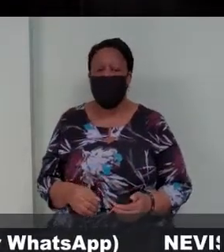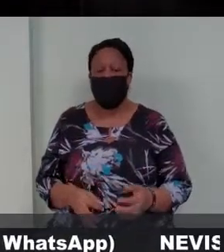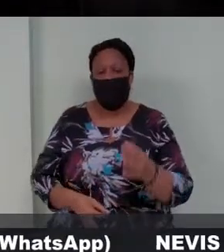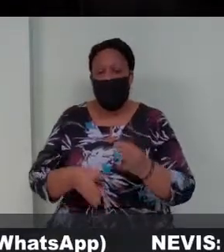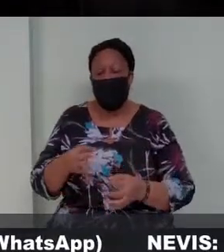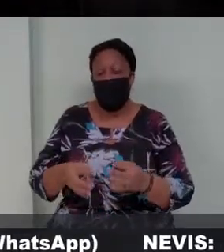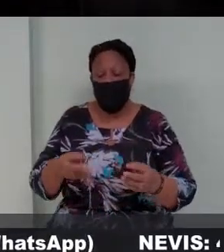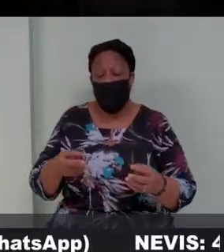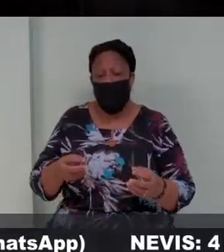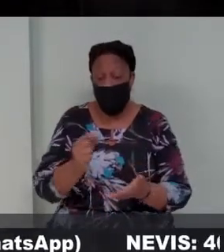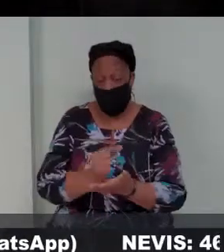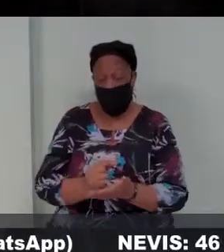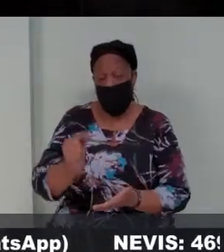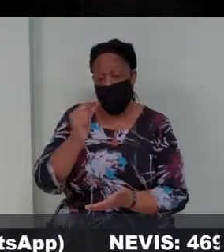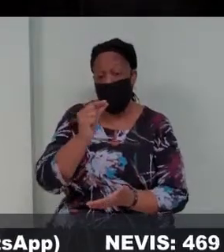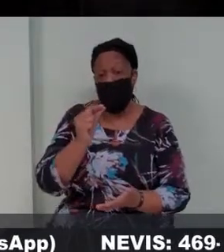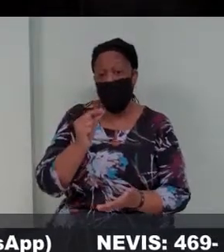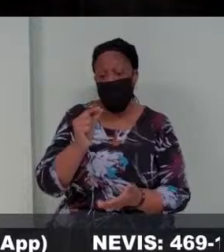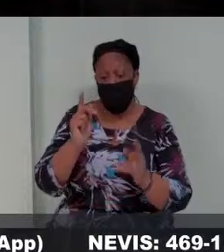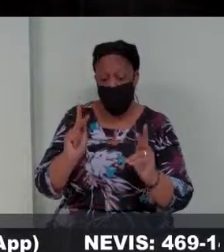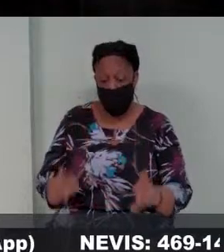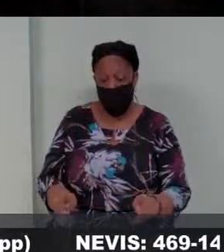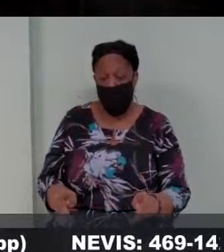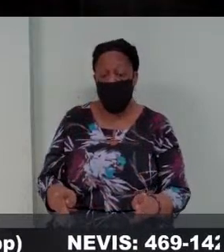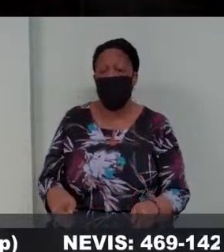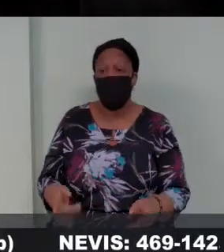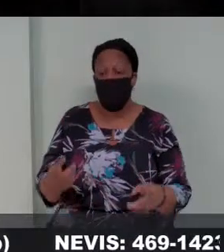CFBC commencement, please email